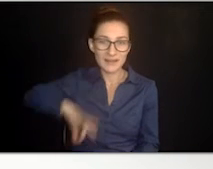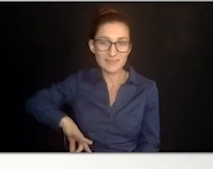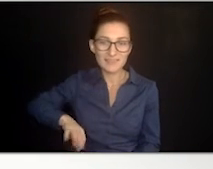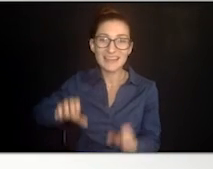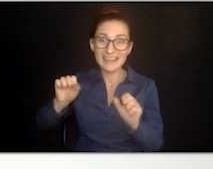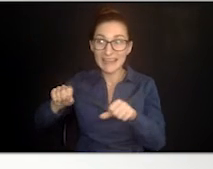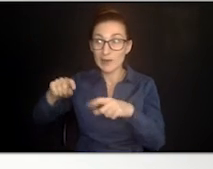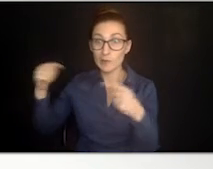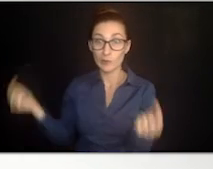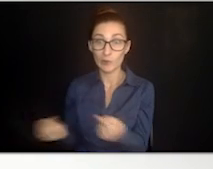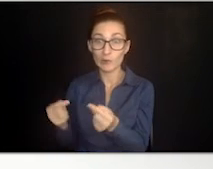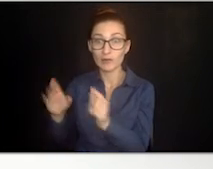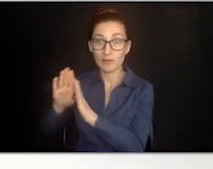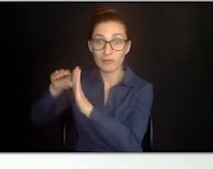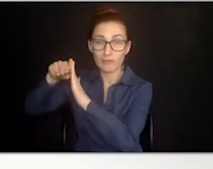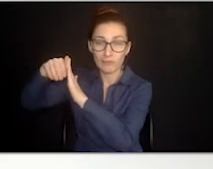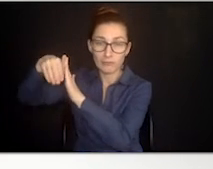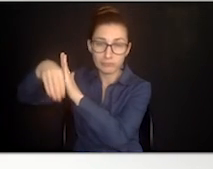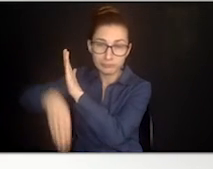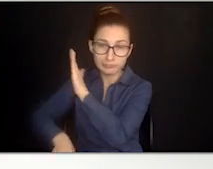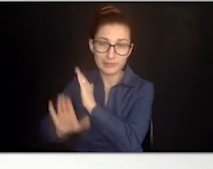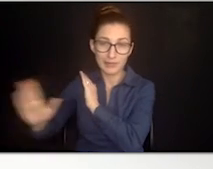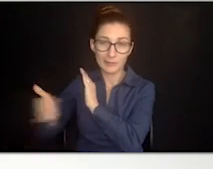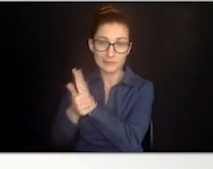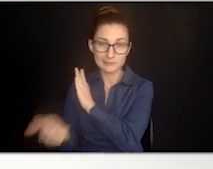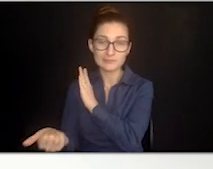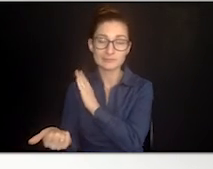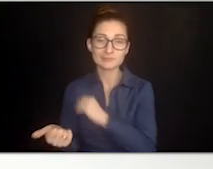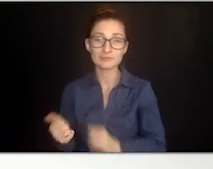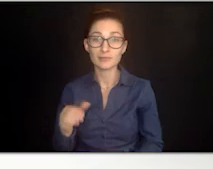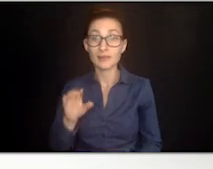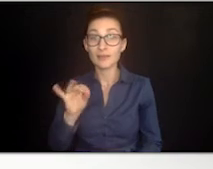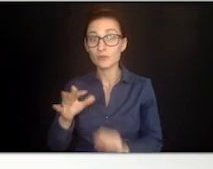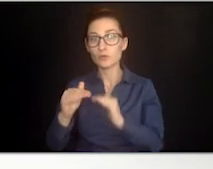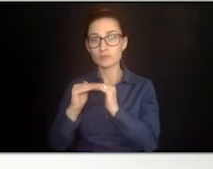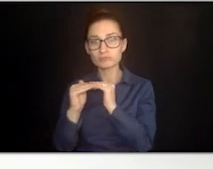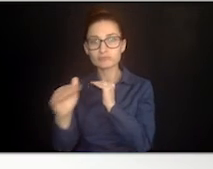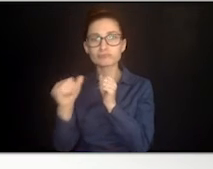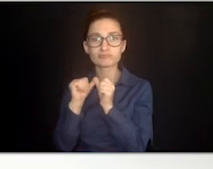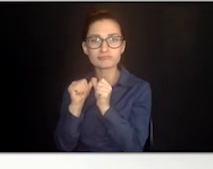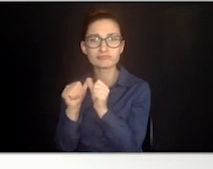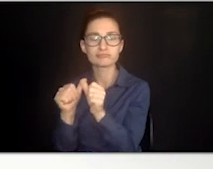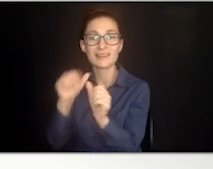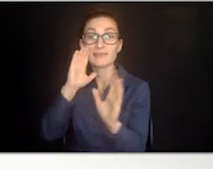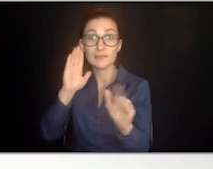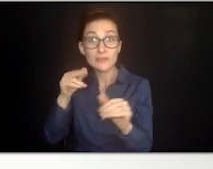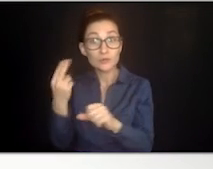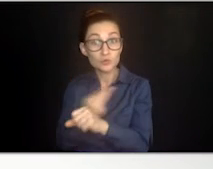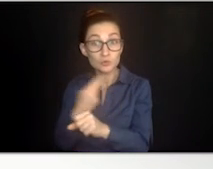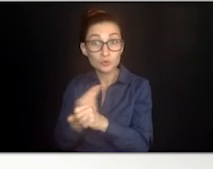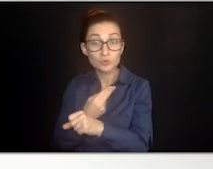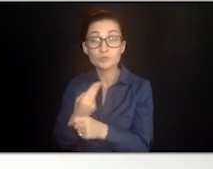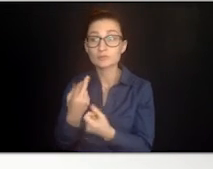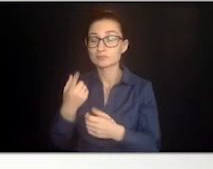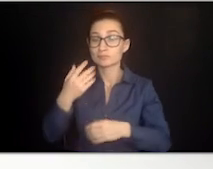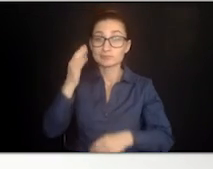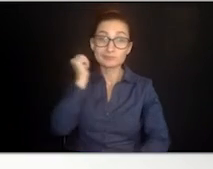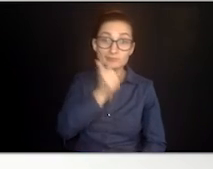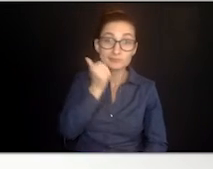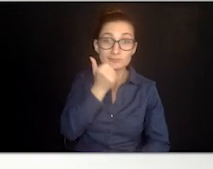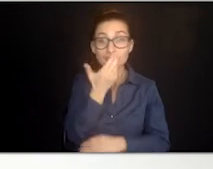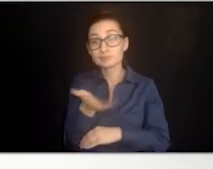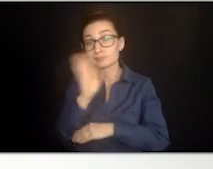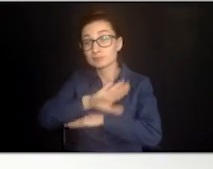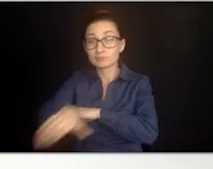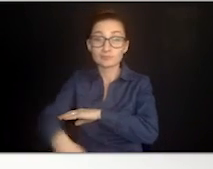harm them. So the more consistent you are in expecting the use of those tools throughout their day, out in the community,